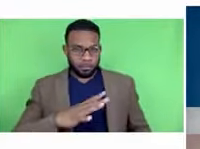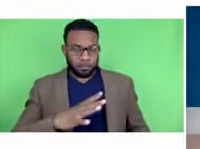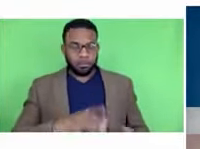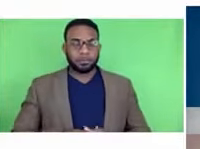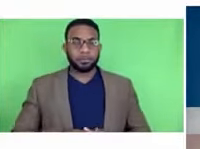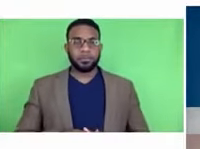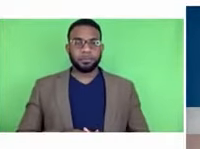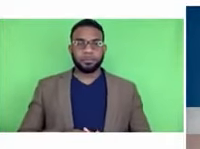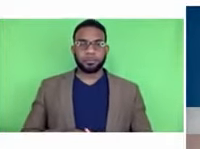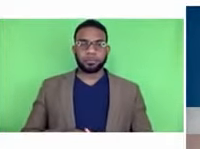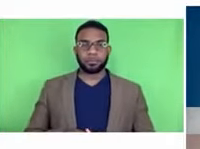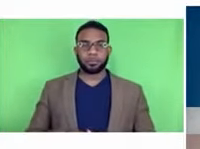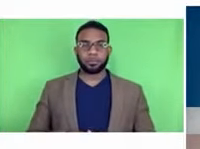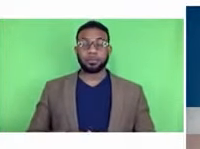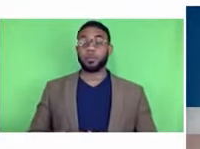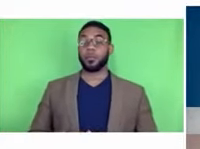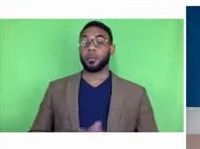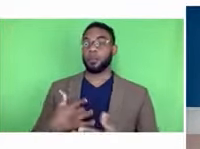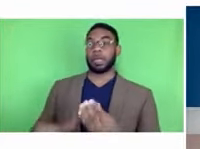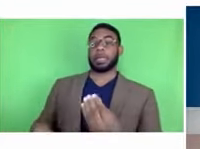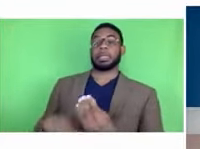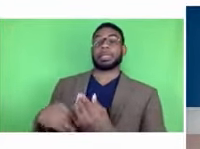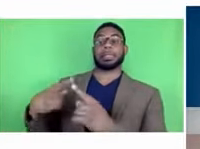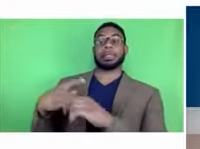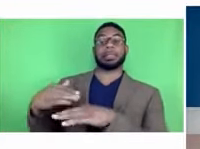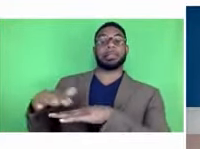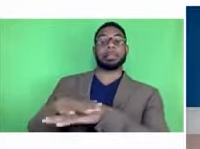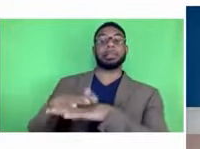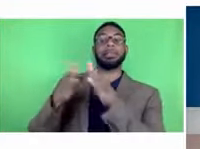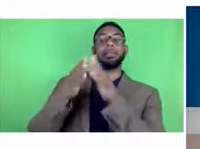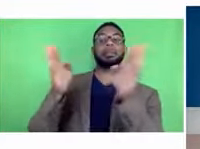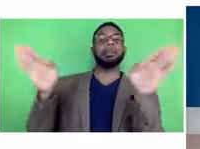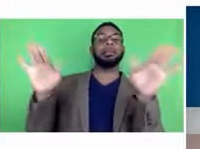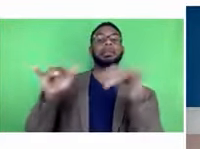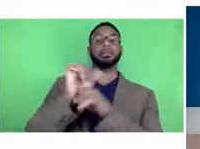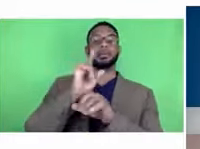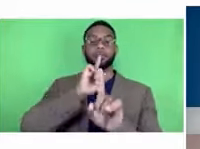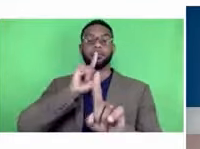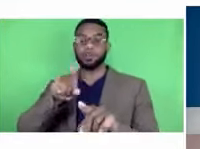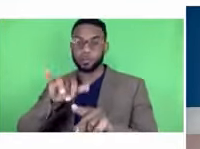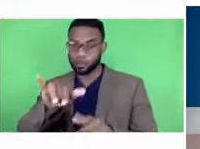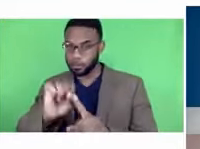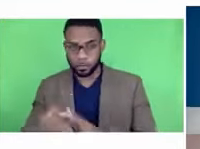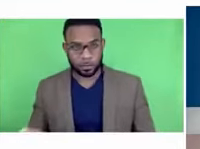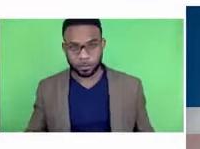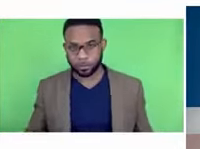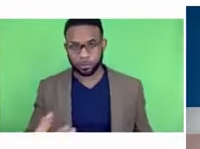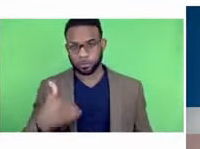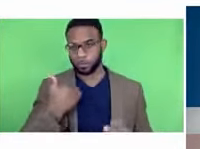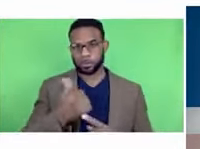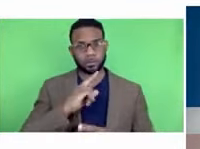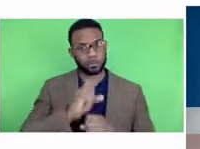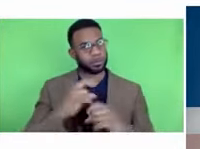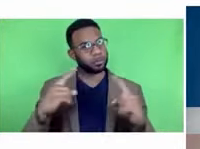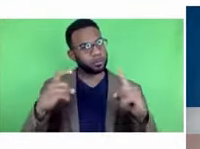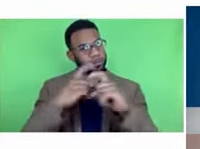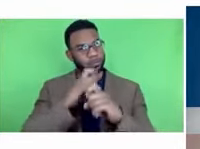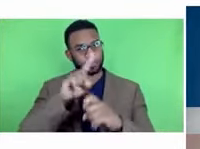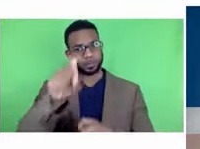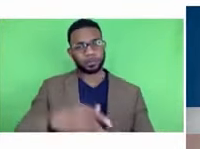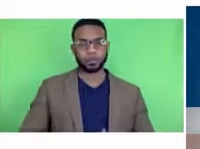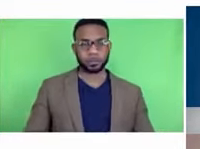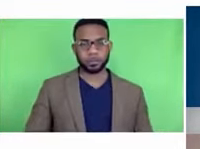yeah, add on that complex layer of a wide scope of how employers are going to respond in that situation. You've got yourself a really complex question. And